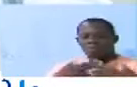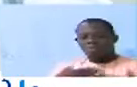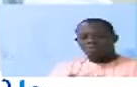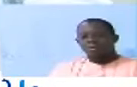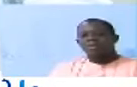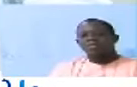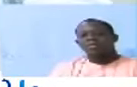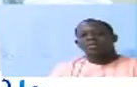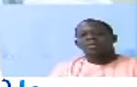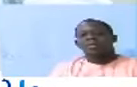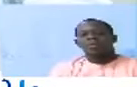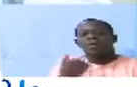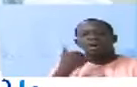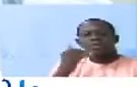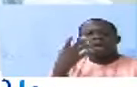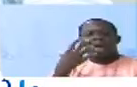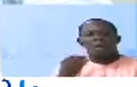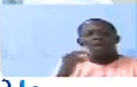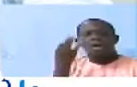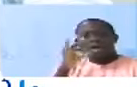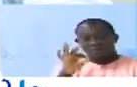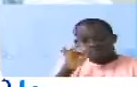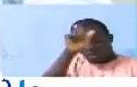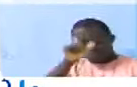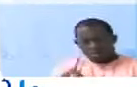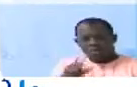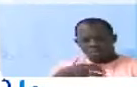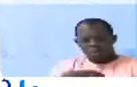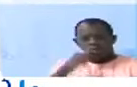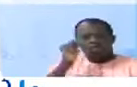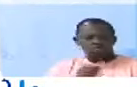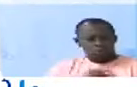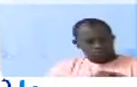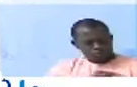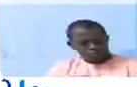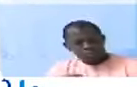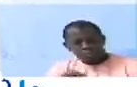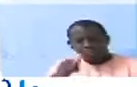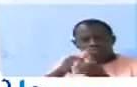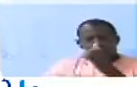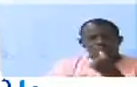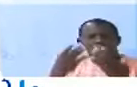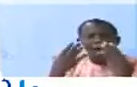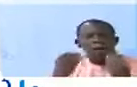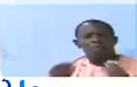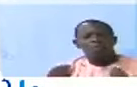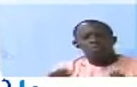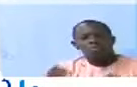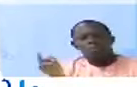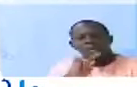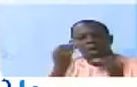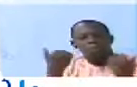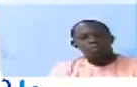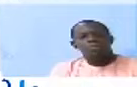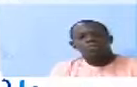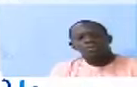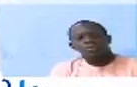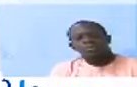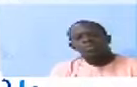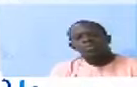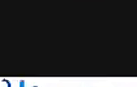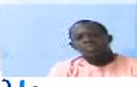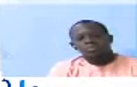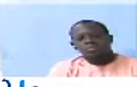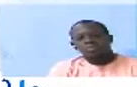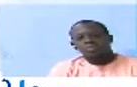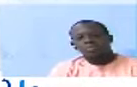about use of toilet facilities? Nin jalamudo ni wa nyongol ni ol zira, nufoye kasilo di ala wafana mbale ta wala bang. Nin tiligulo